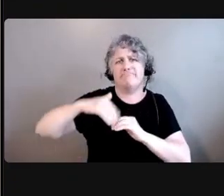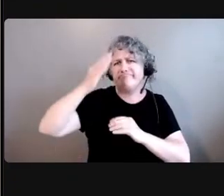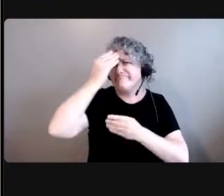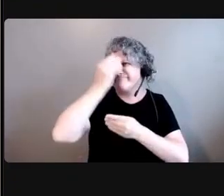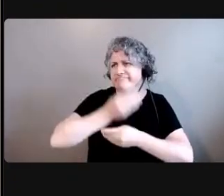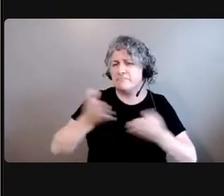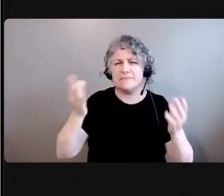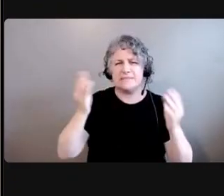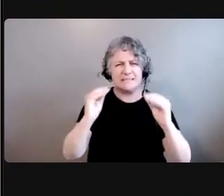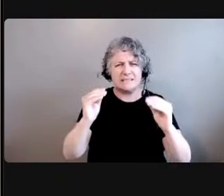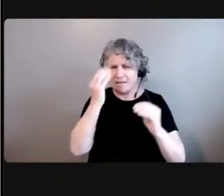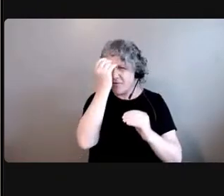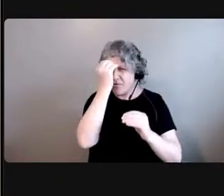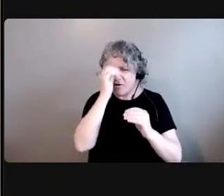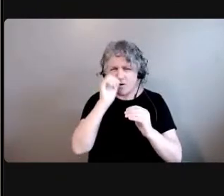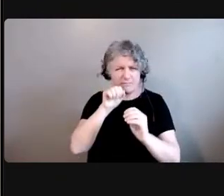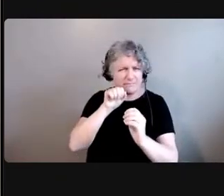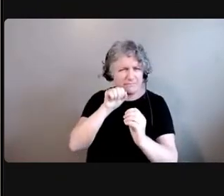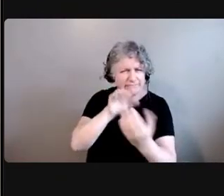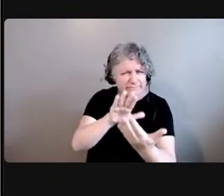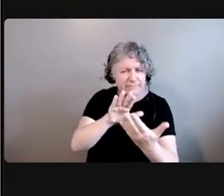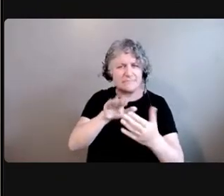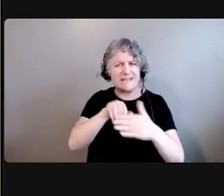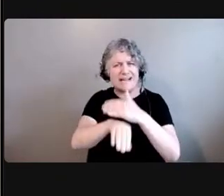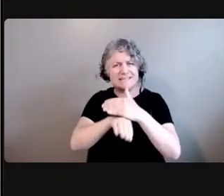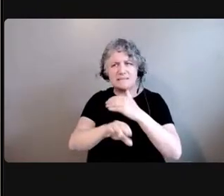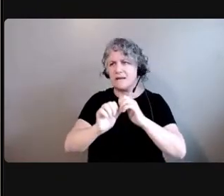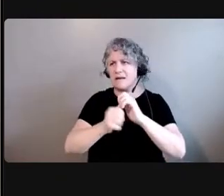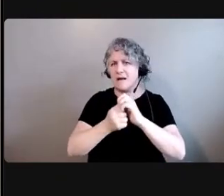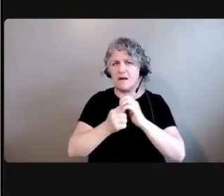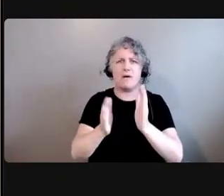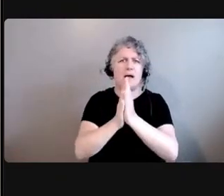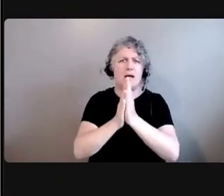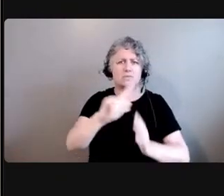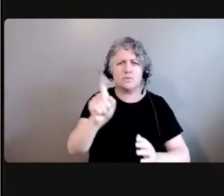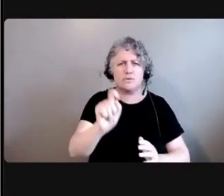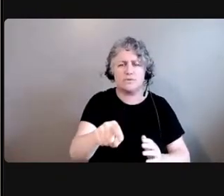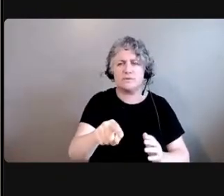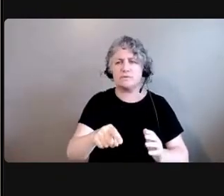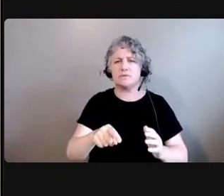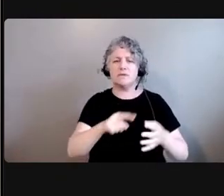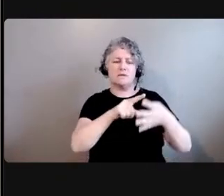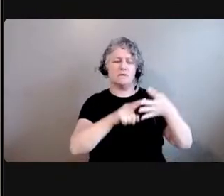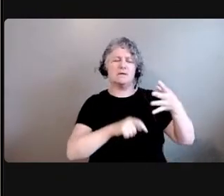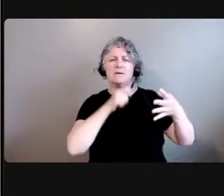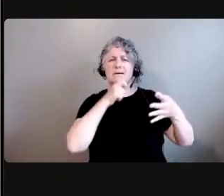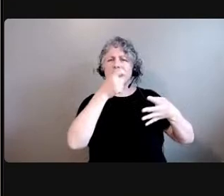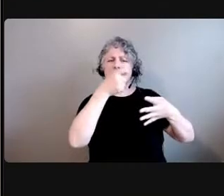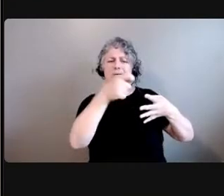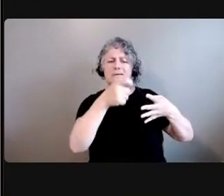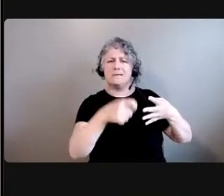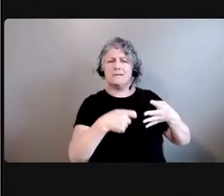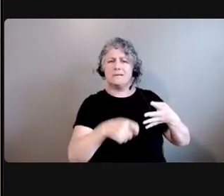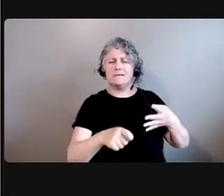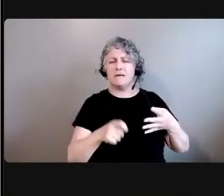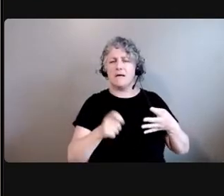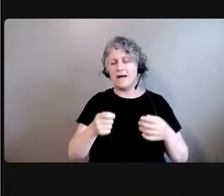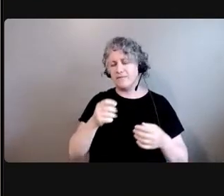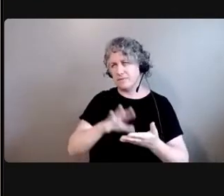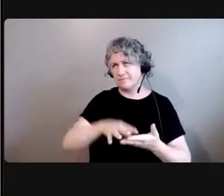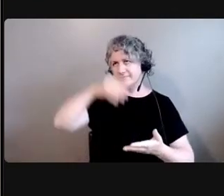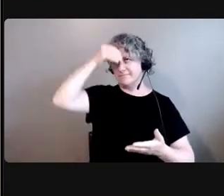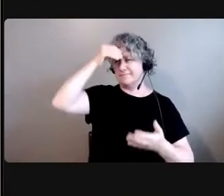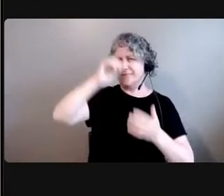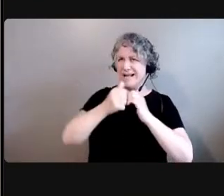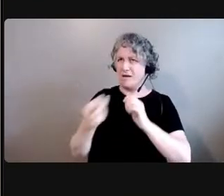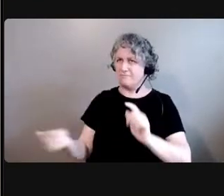that thought process. I want you to come away from this saying accessibility is the checklist. Accessibility is a way that I have to learn how to think. And